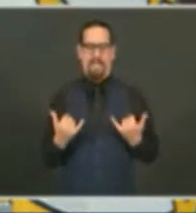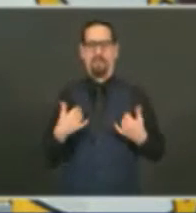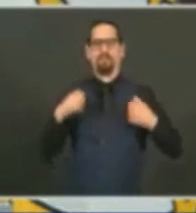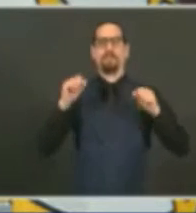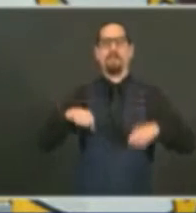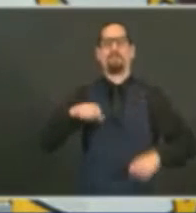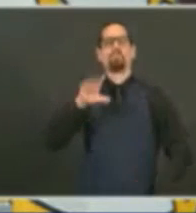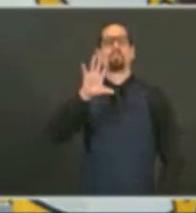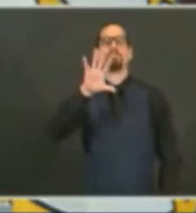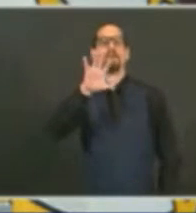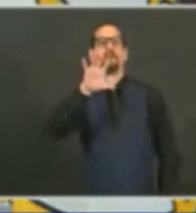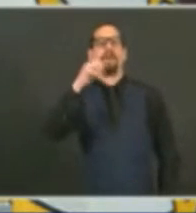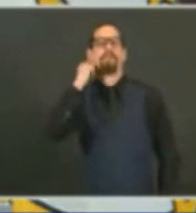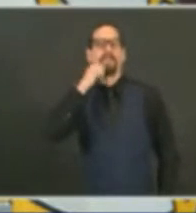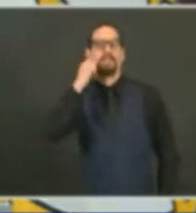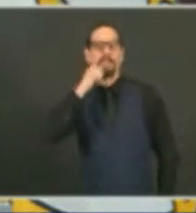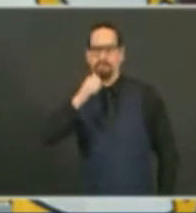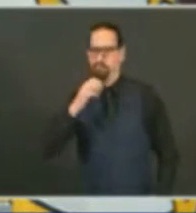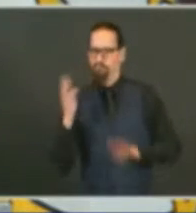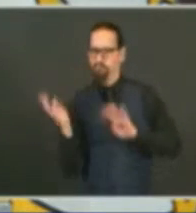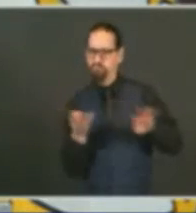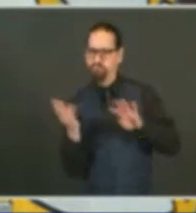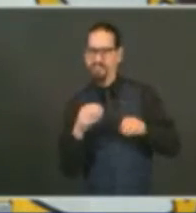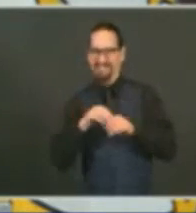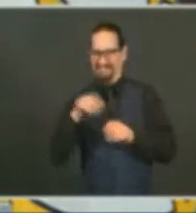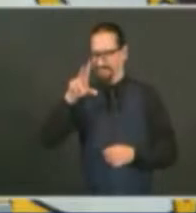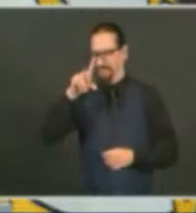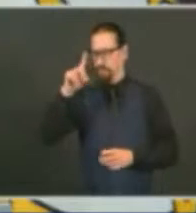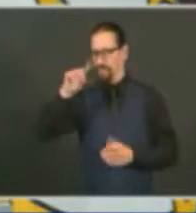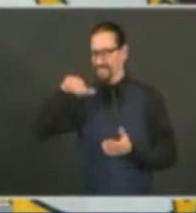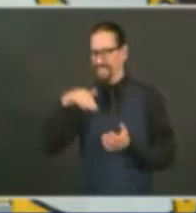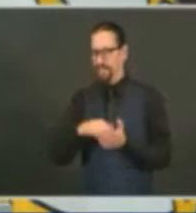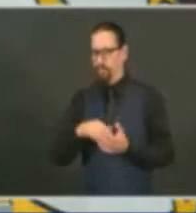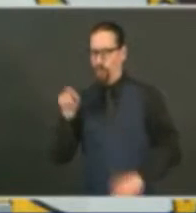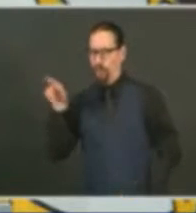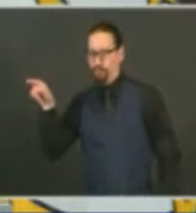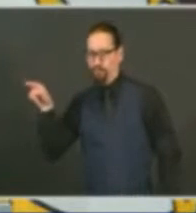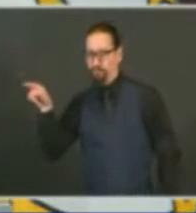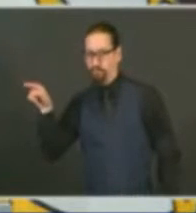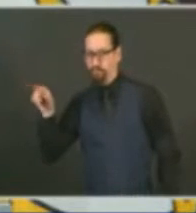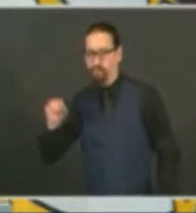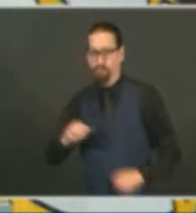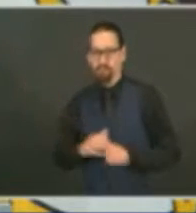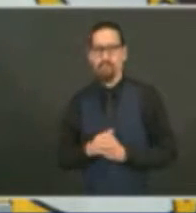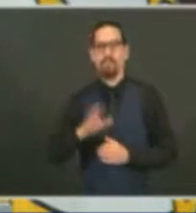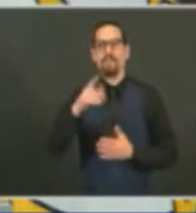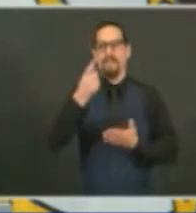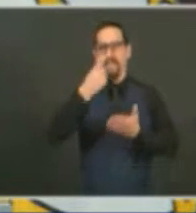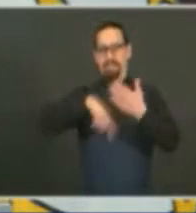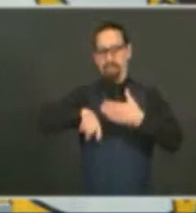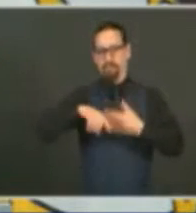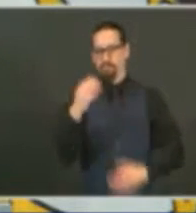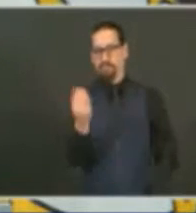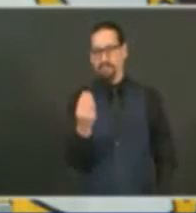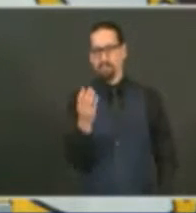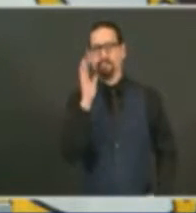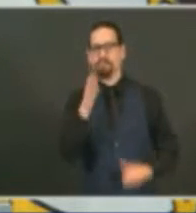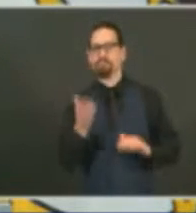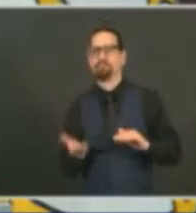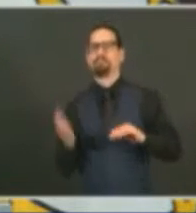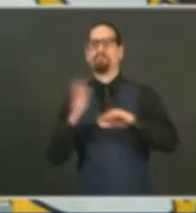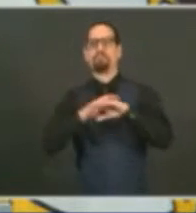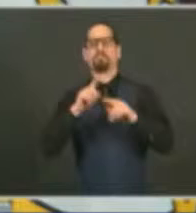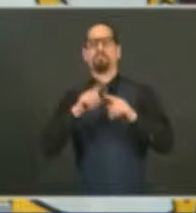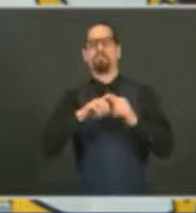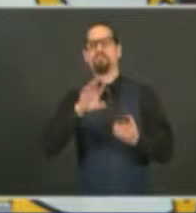the Dunkin' Donuts Center. By Monday, next week, we'll be up to 2,500 tests a day.